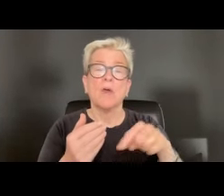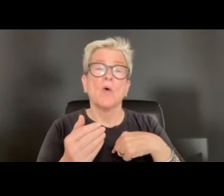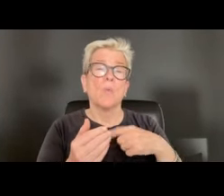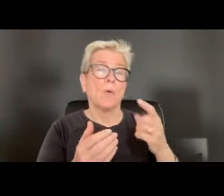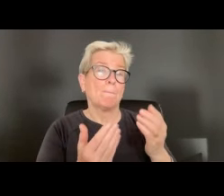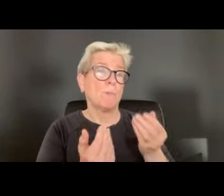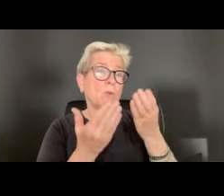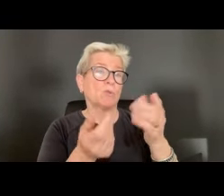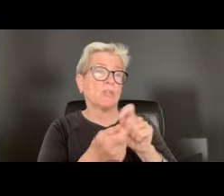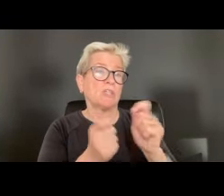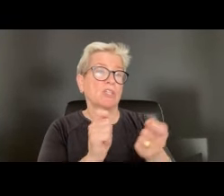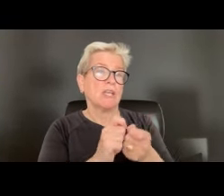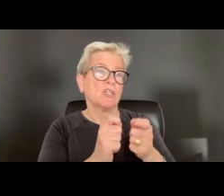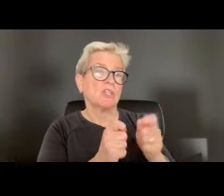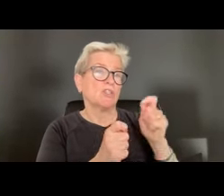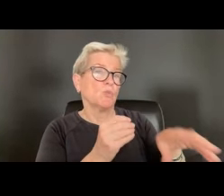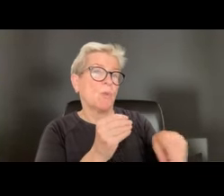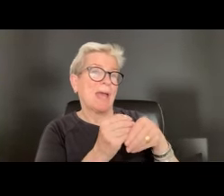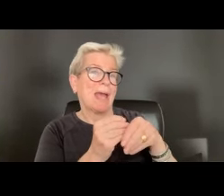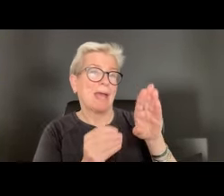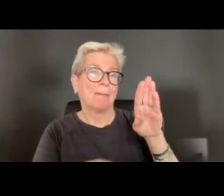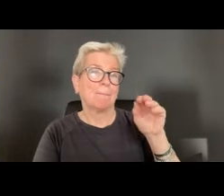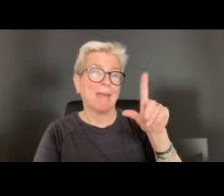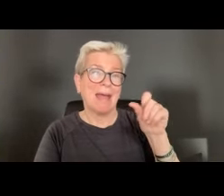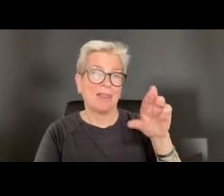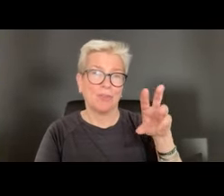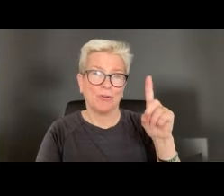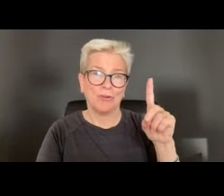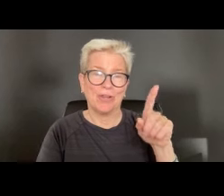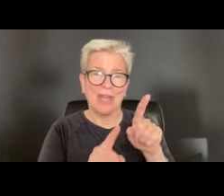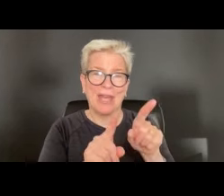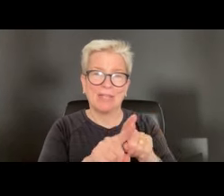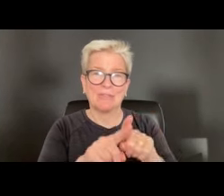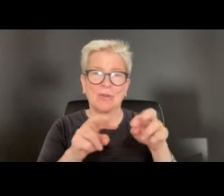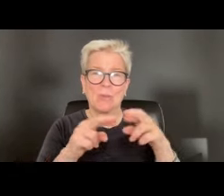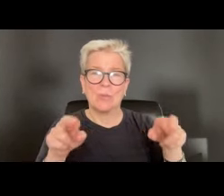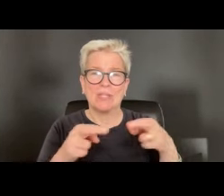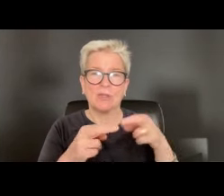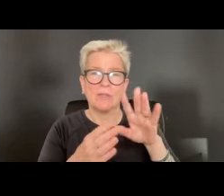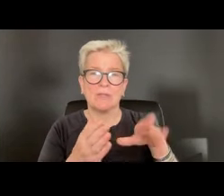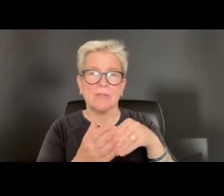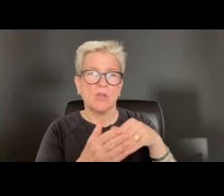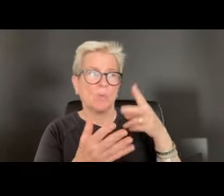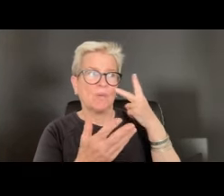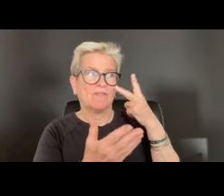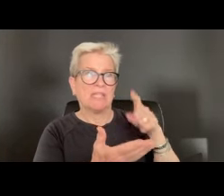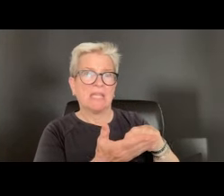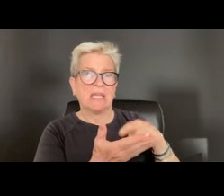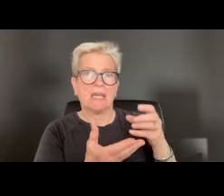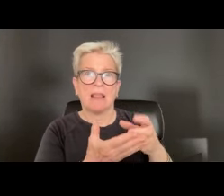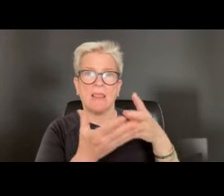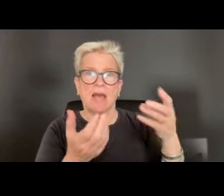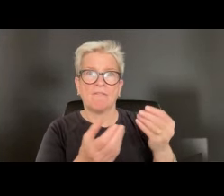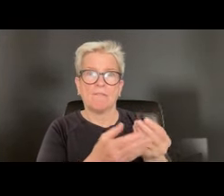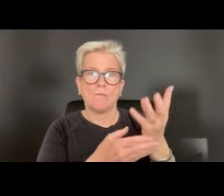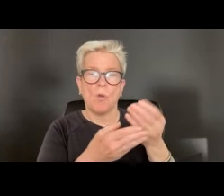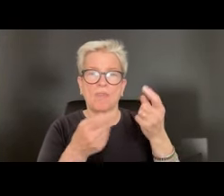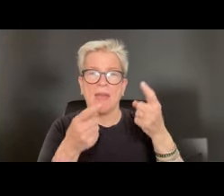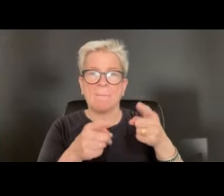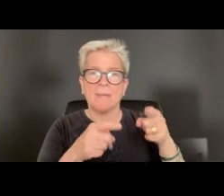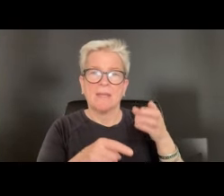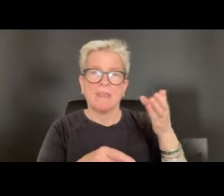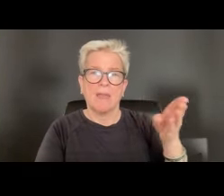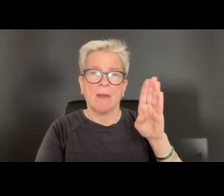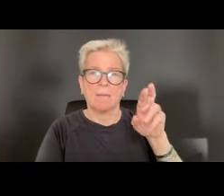as a regional center. This is based on the growth that's already been happening in Ballard, the zoning that's already in place there. So it's